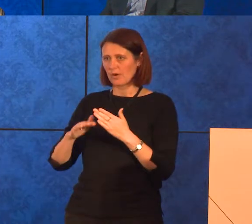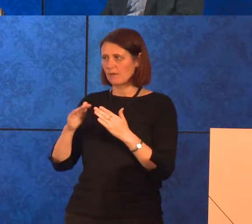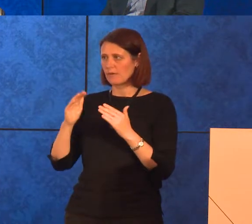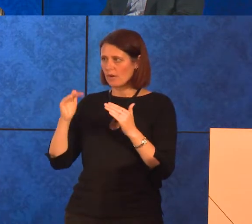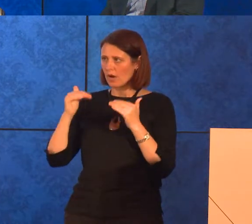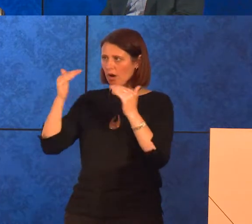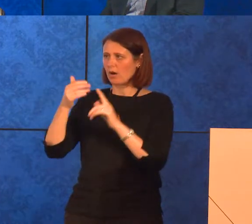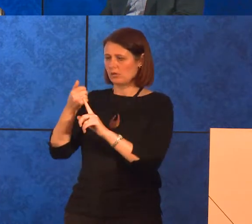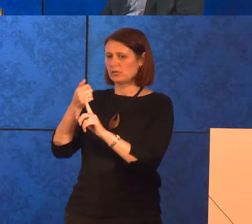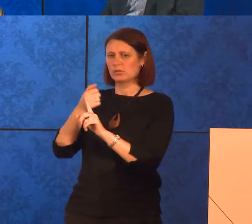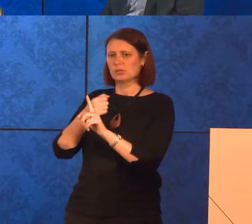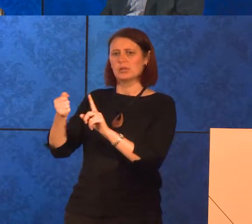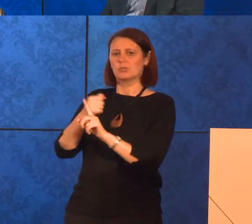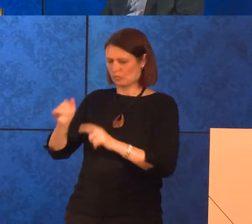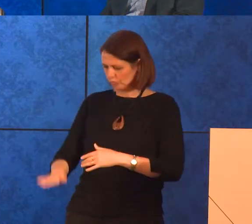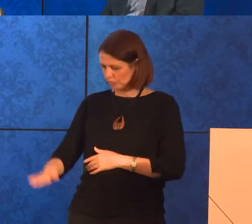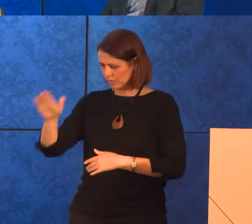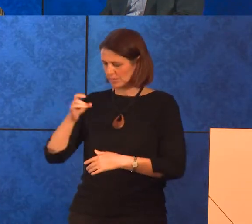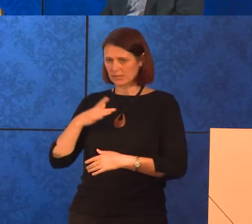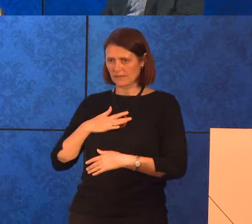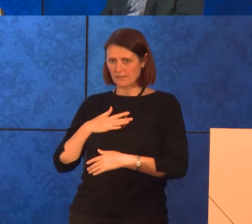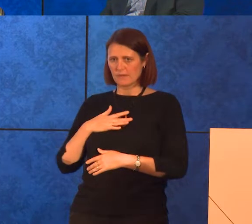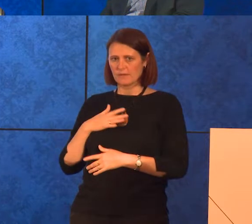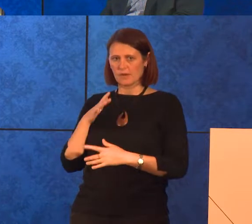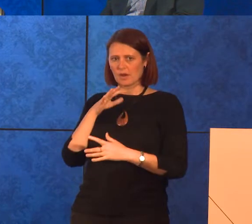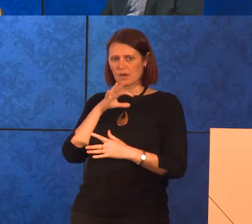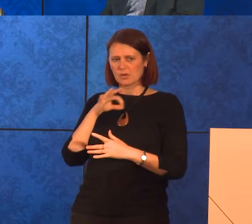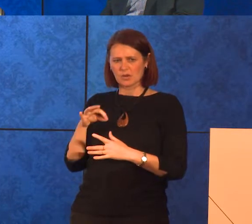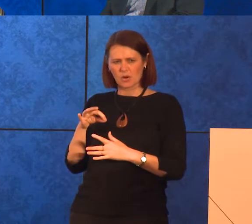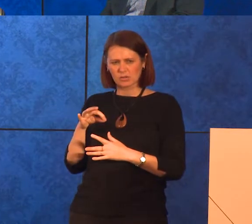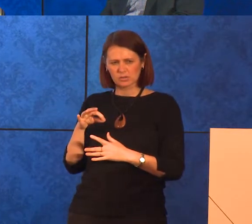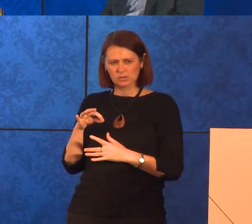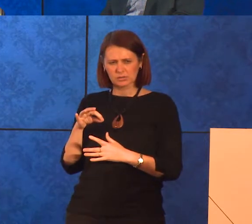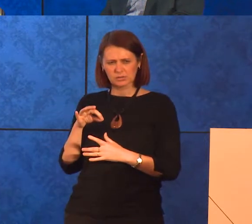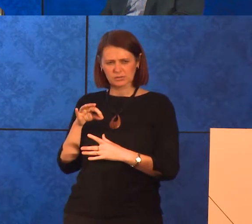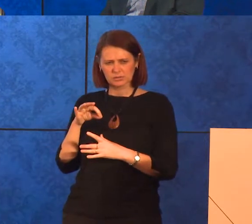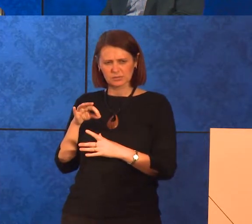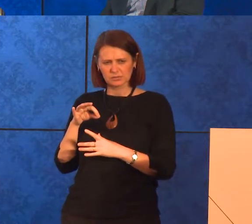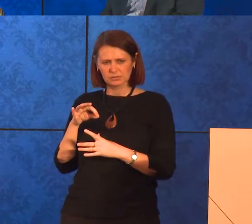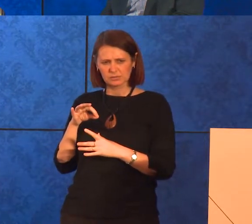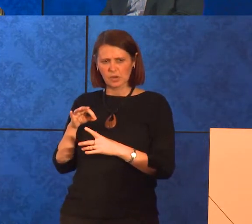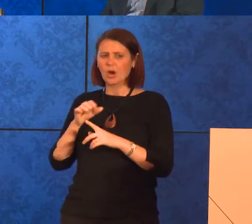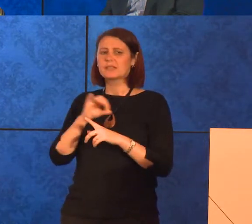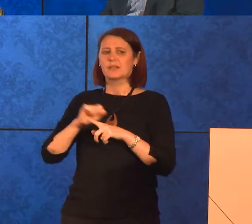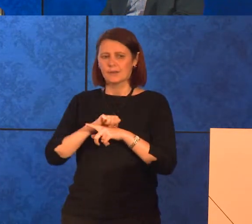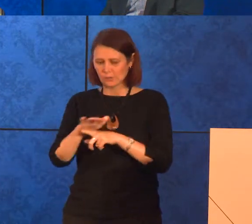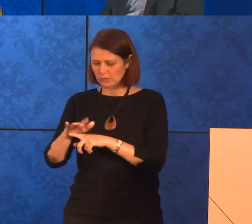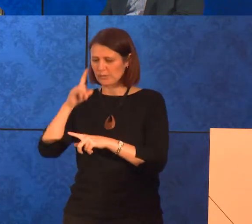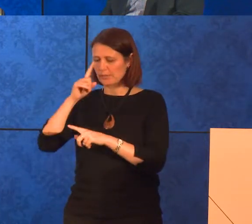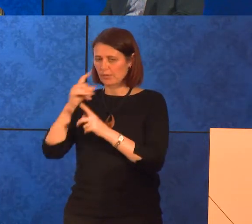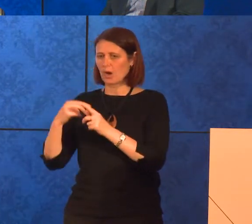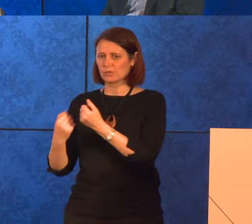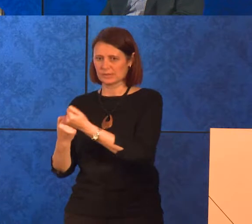highly abused childhood. I did not visit that on the situations that I was supporting or the people I was supporting, because